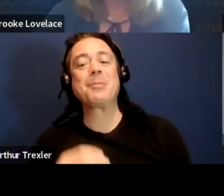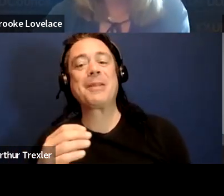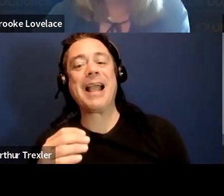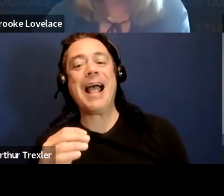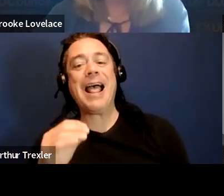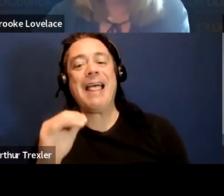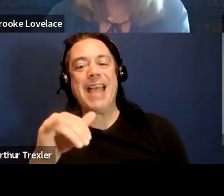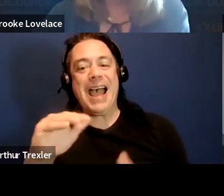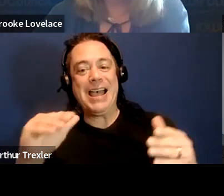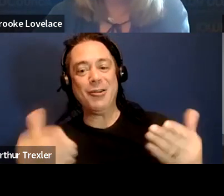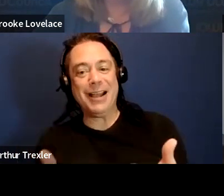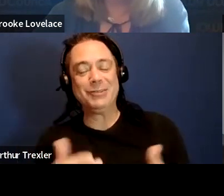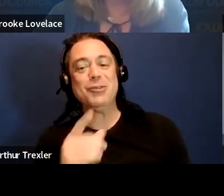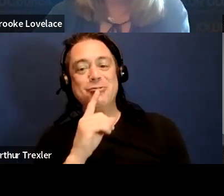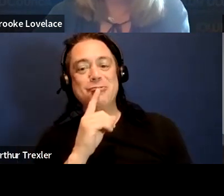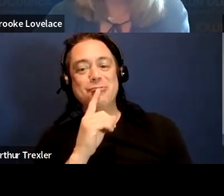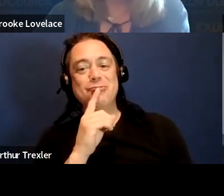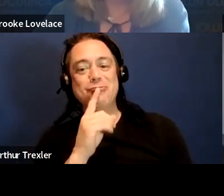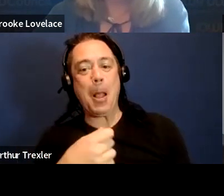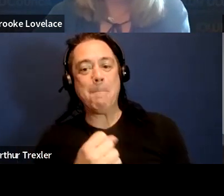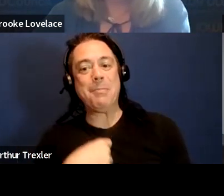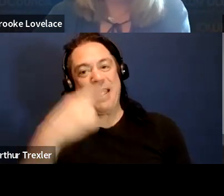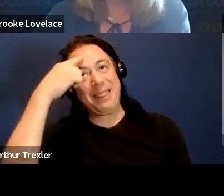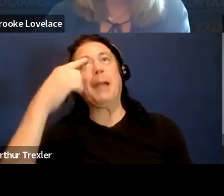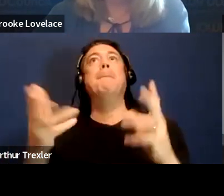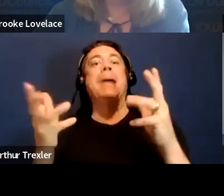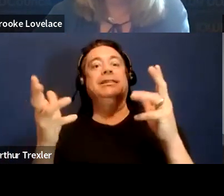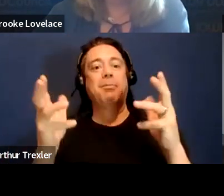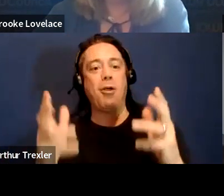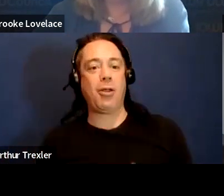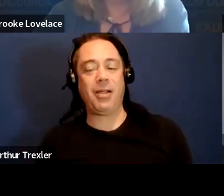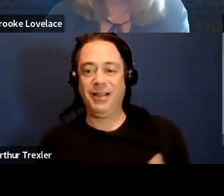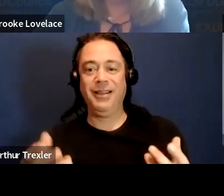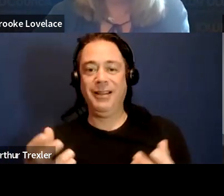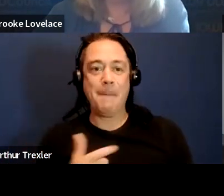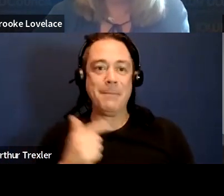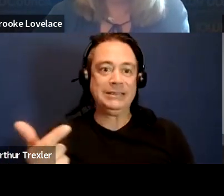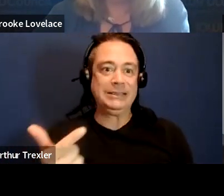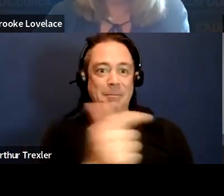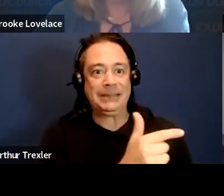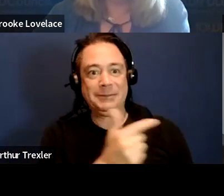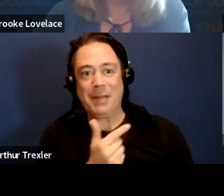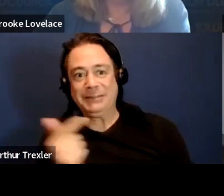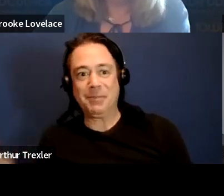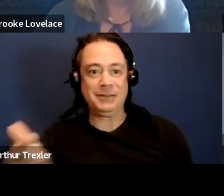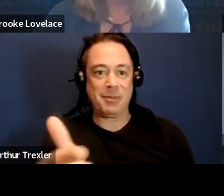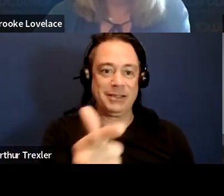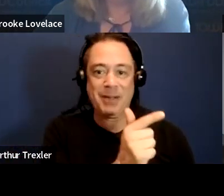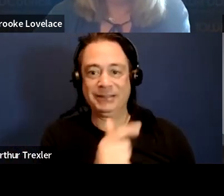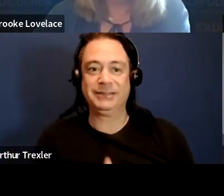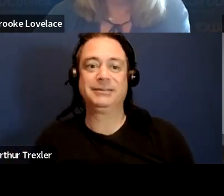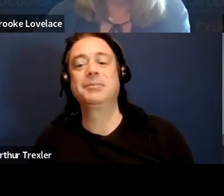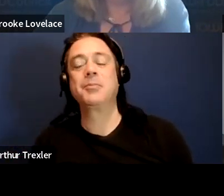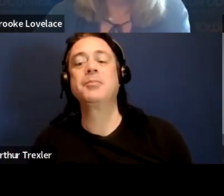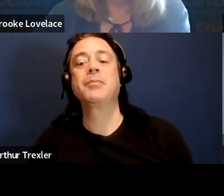The introduction really made me think of basketball, just passing the ball from person to person.